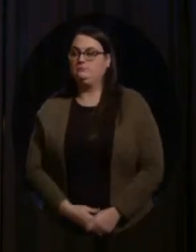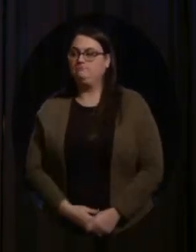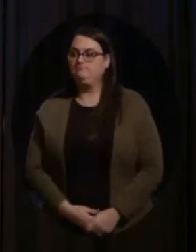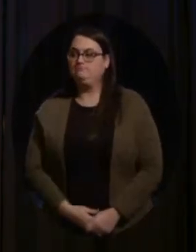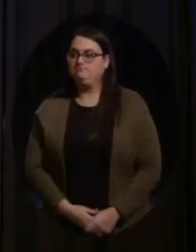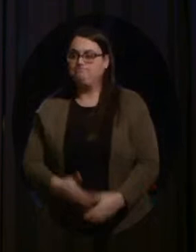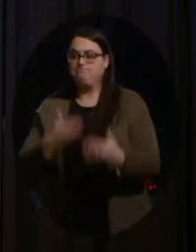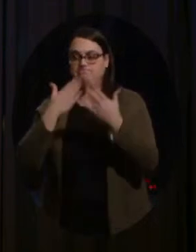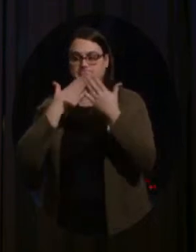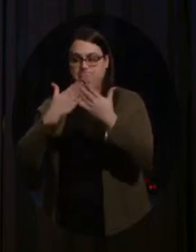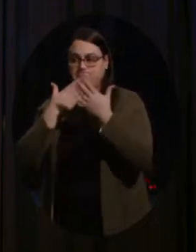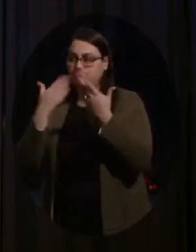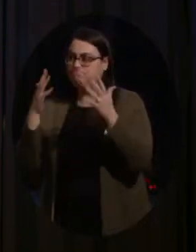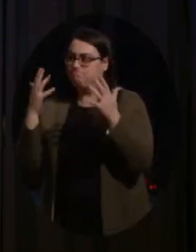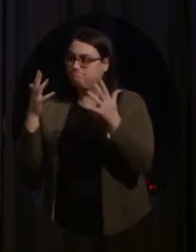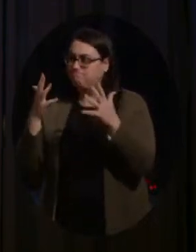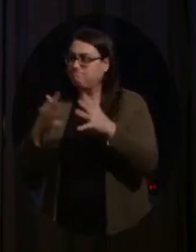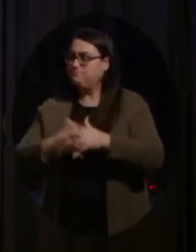Come on now.